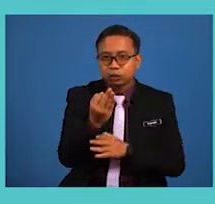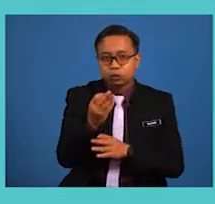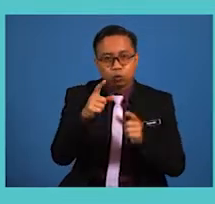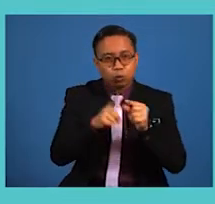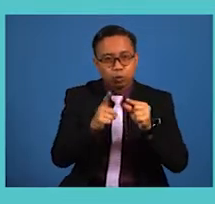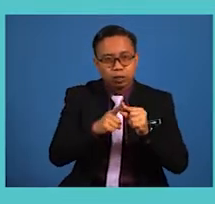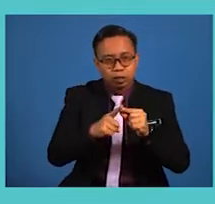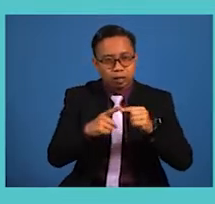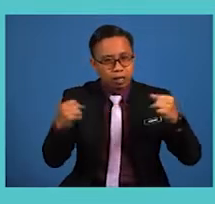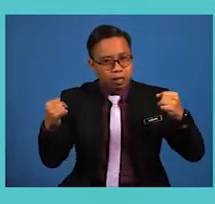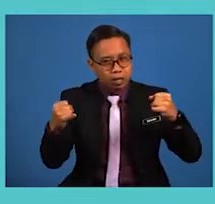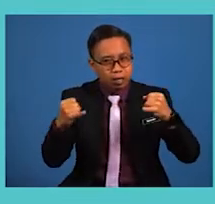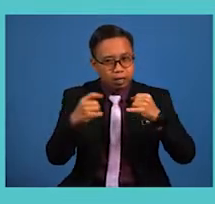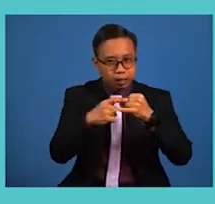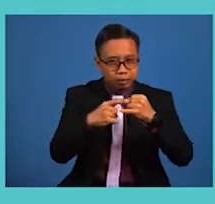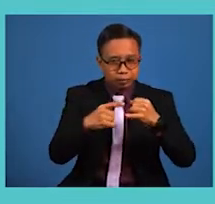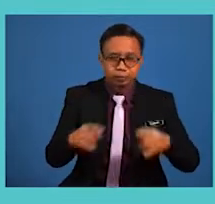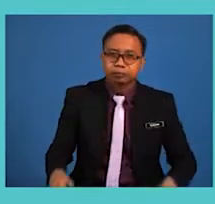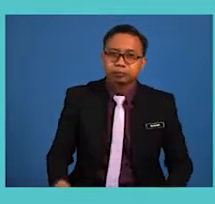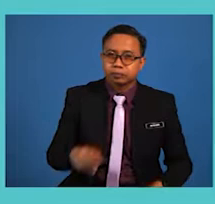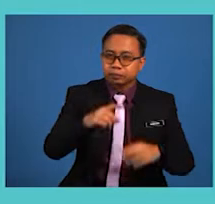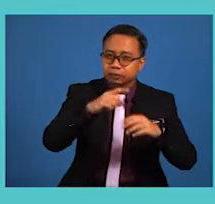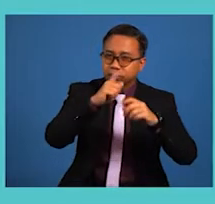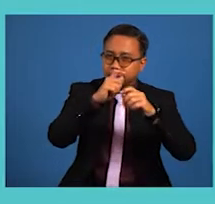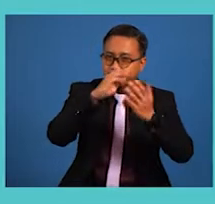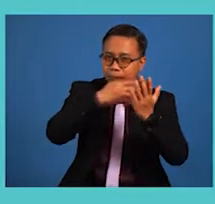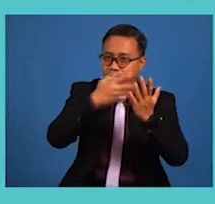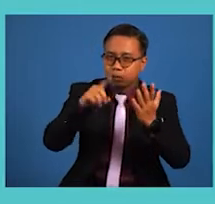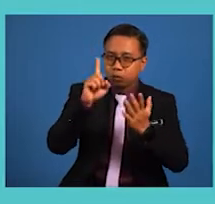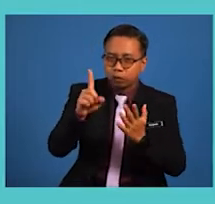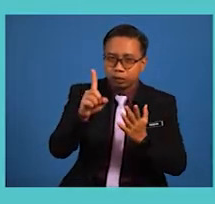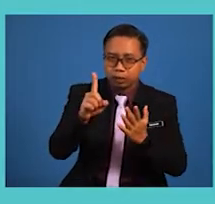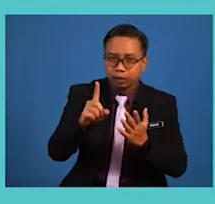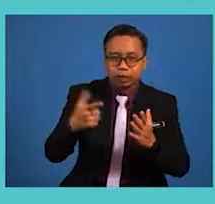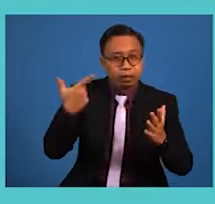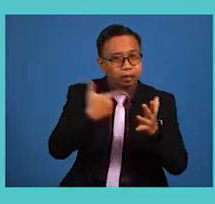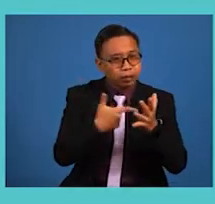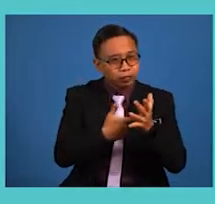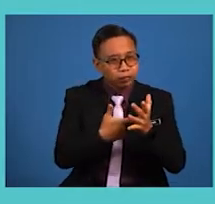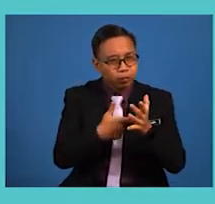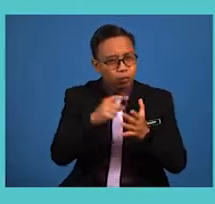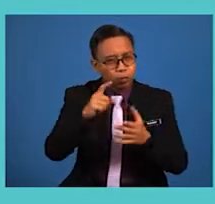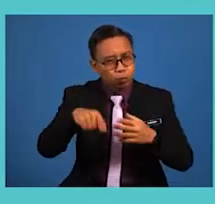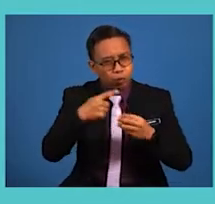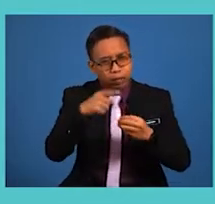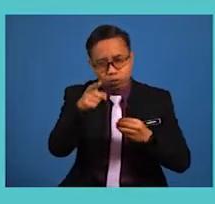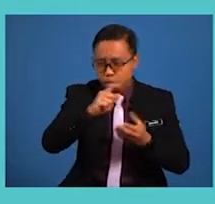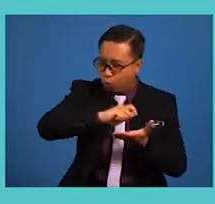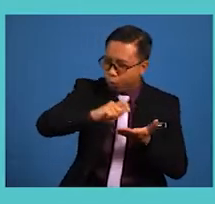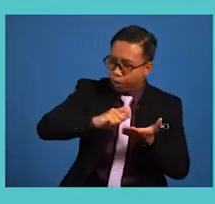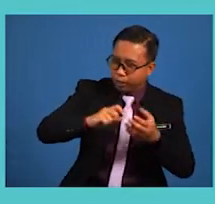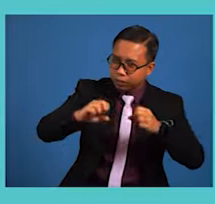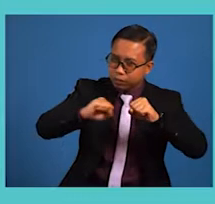is to link Figure 1 and Table 1. Therefore, when you write the